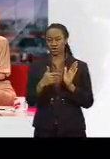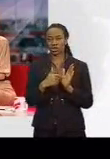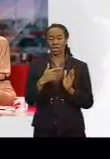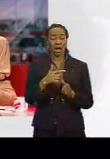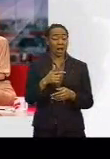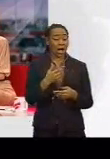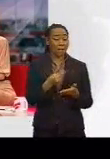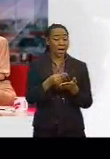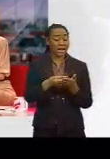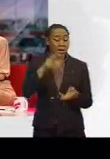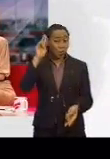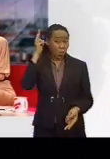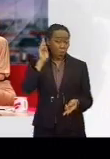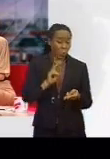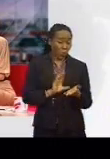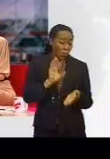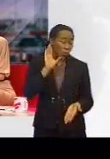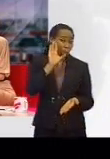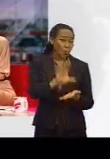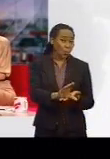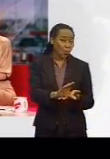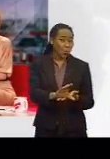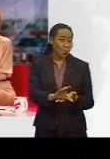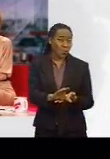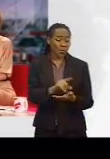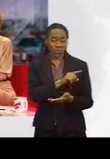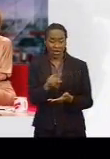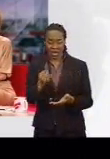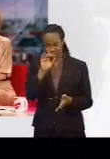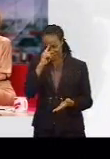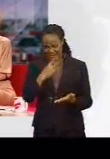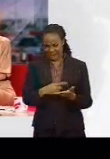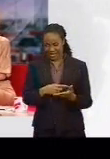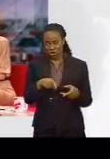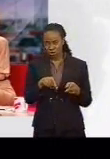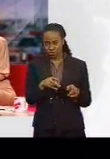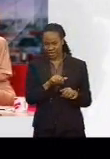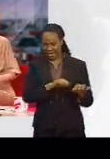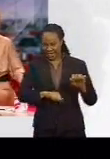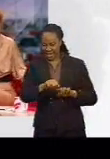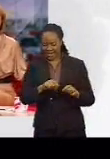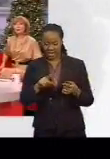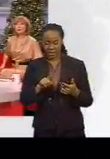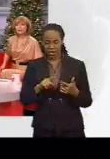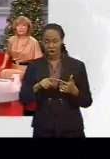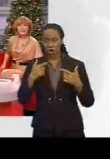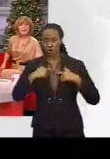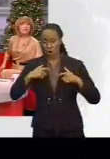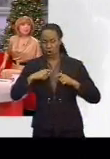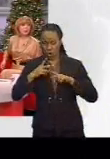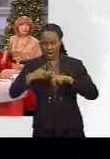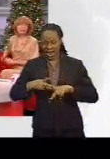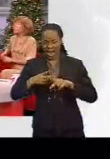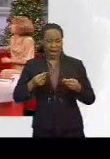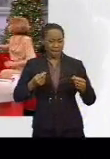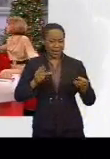Local authorities will have to factor it in when they decide how much they can spend on things like street cleaning and social care. Well, our correspondent Mike Sargent is